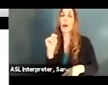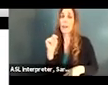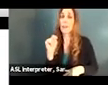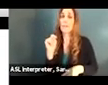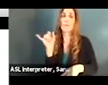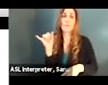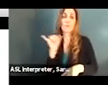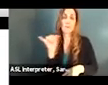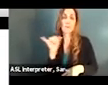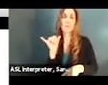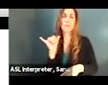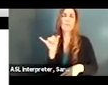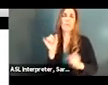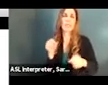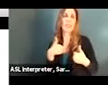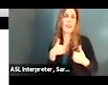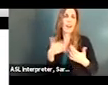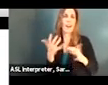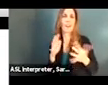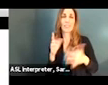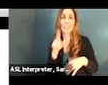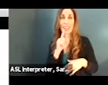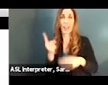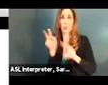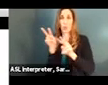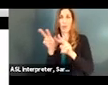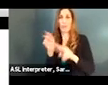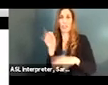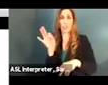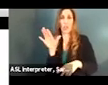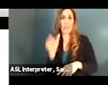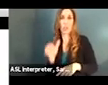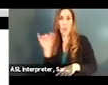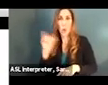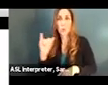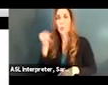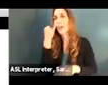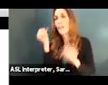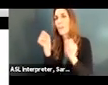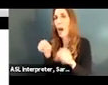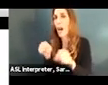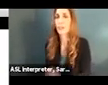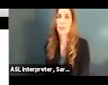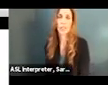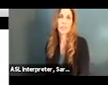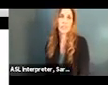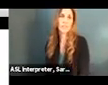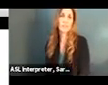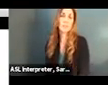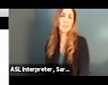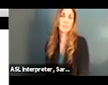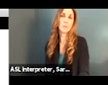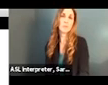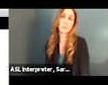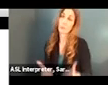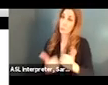also can maybe have an actual observation of the child too, if possible. Usually though, we do spend most